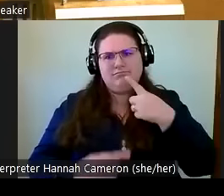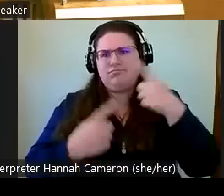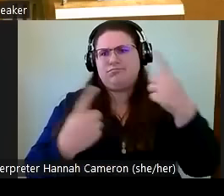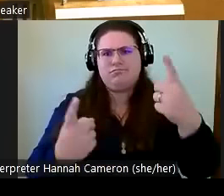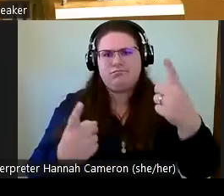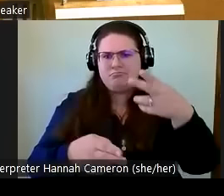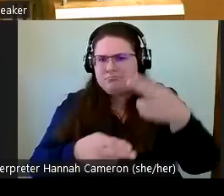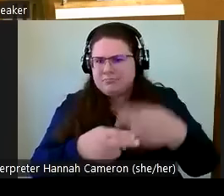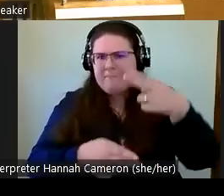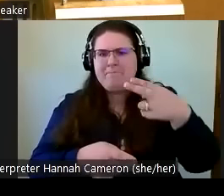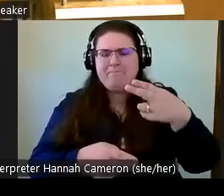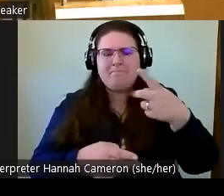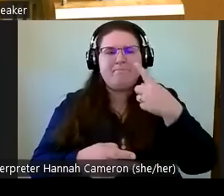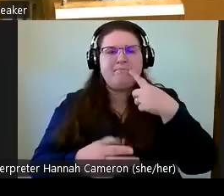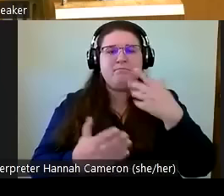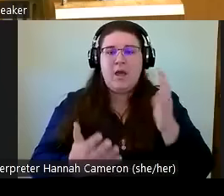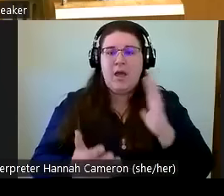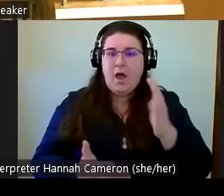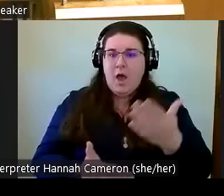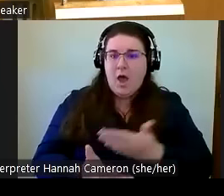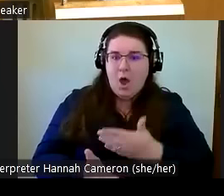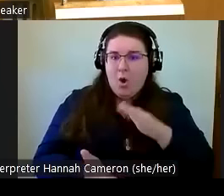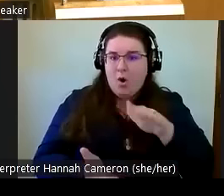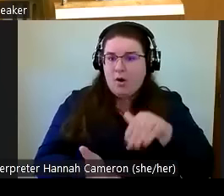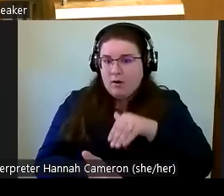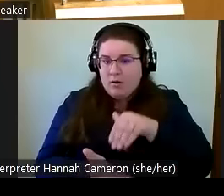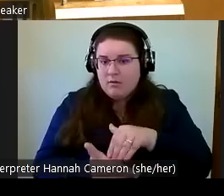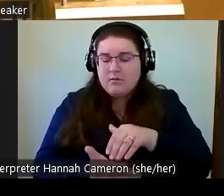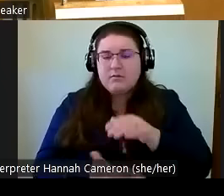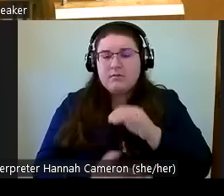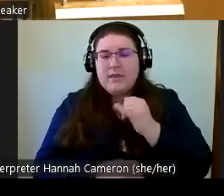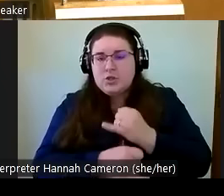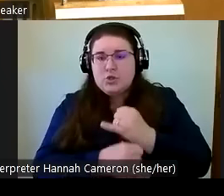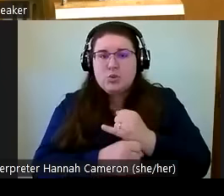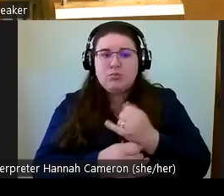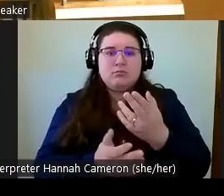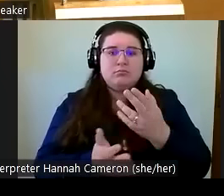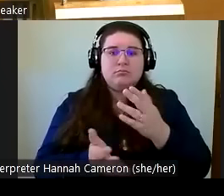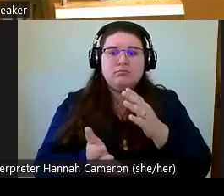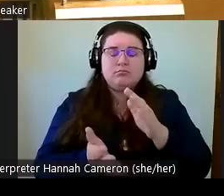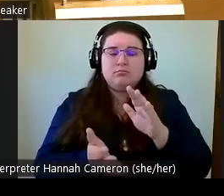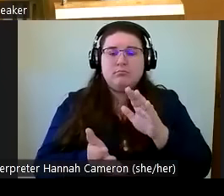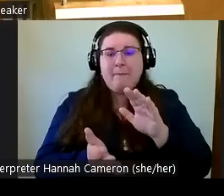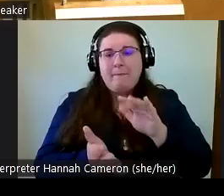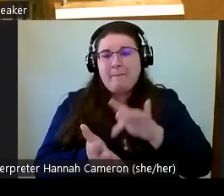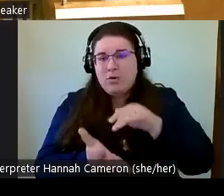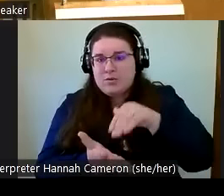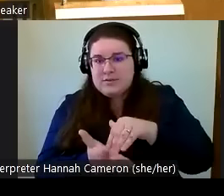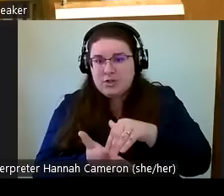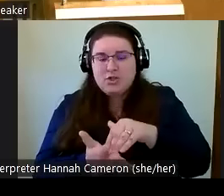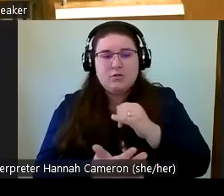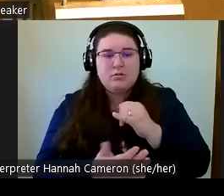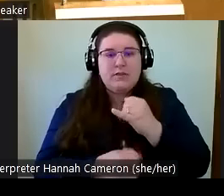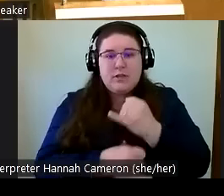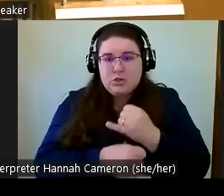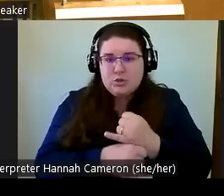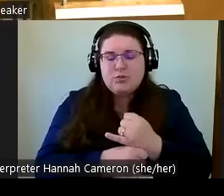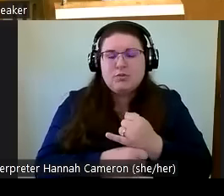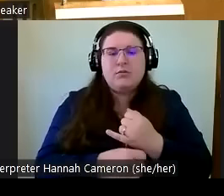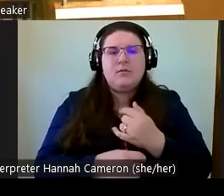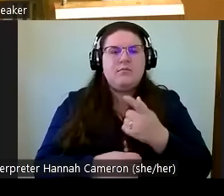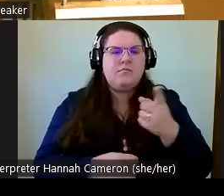of our learning of this department and of this institution. He's an emeritus professor of psychiatry and medical humanities here at the